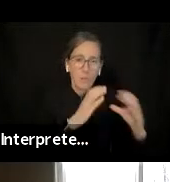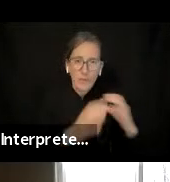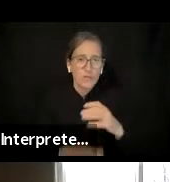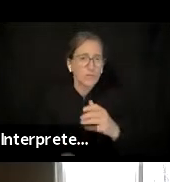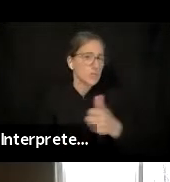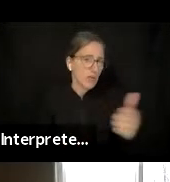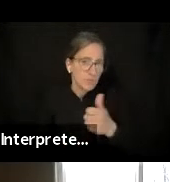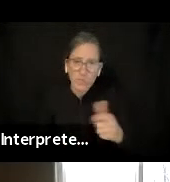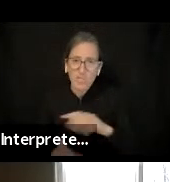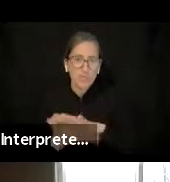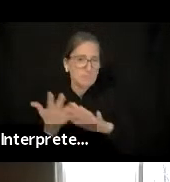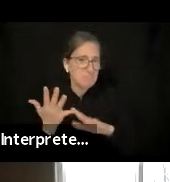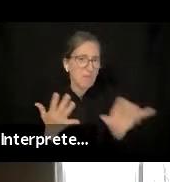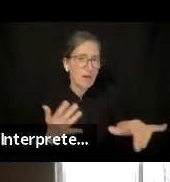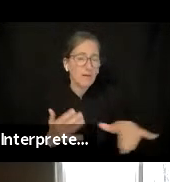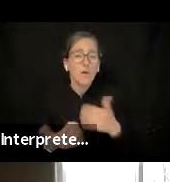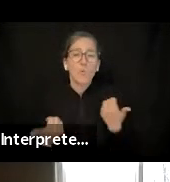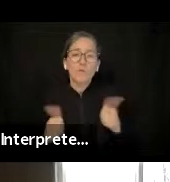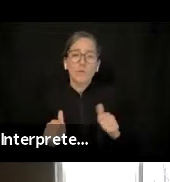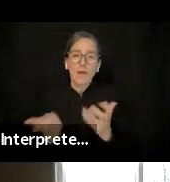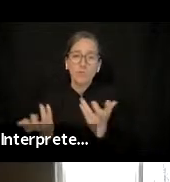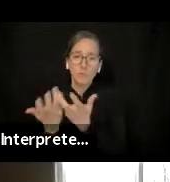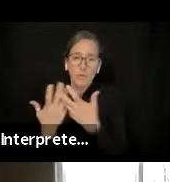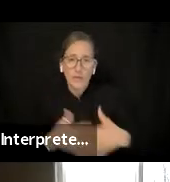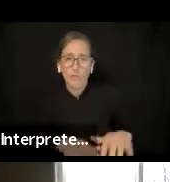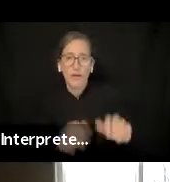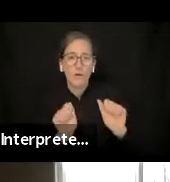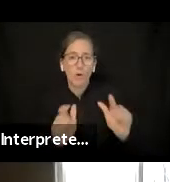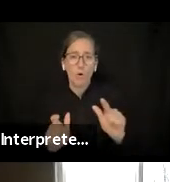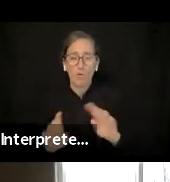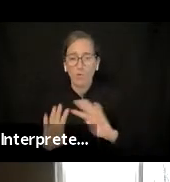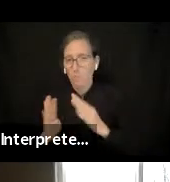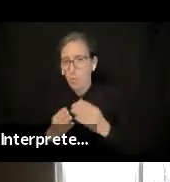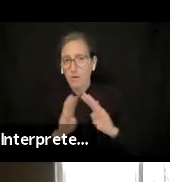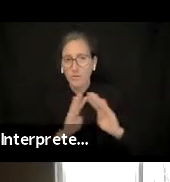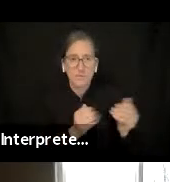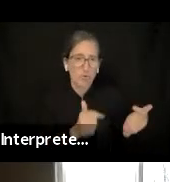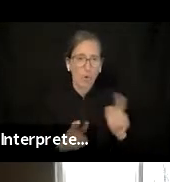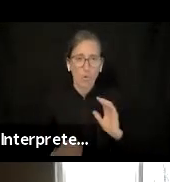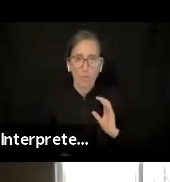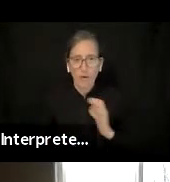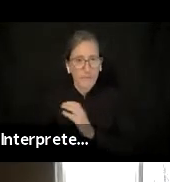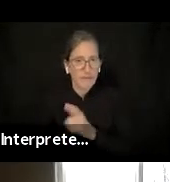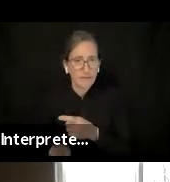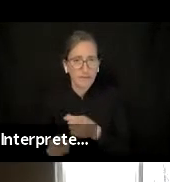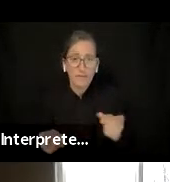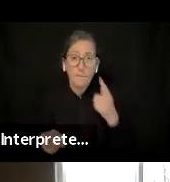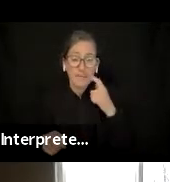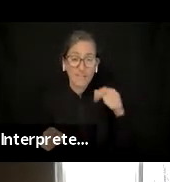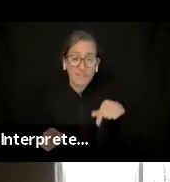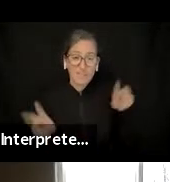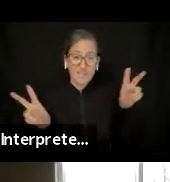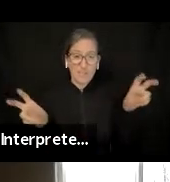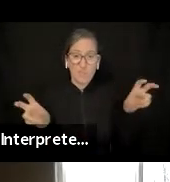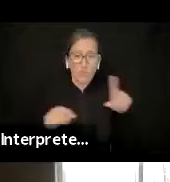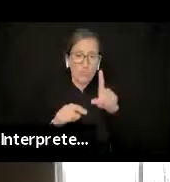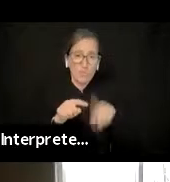those boards and committees, because a lot of the issues that we're dealing with, you can't put in a silo and with one group.